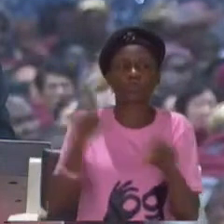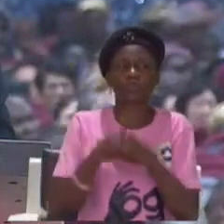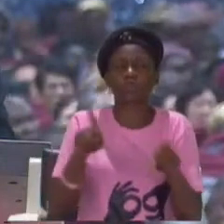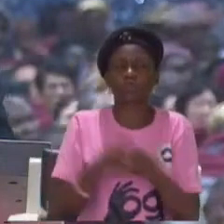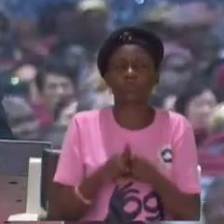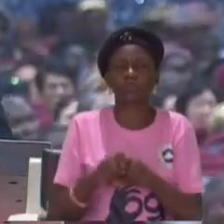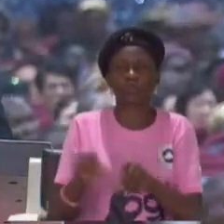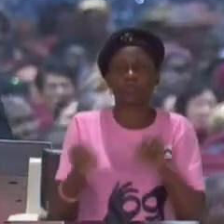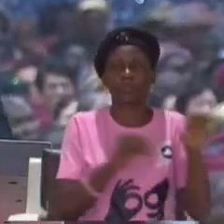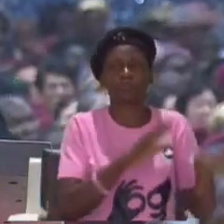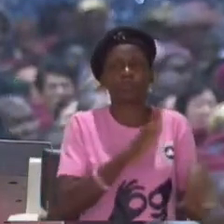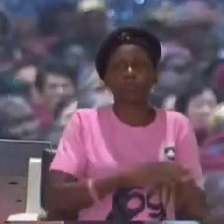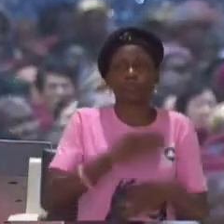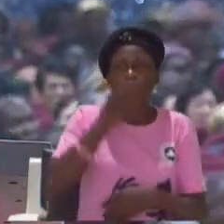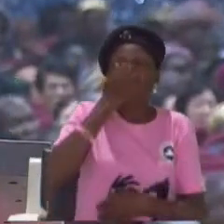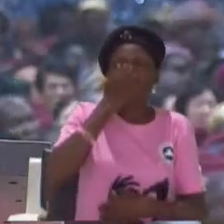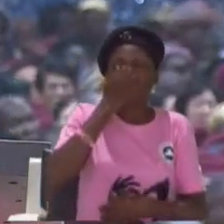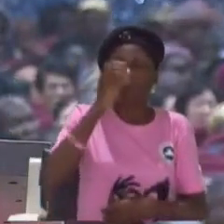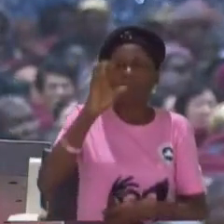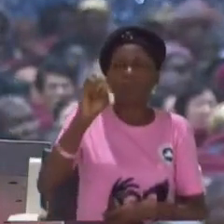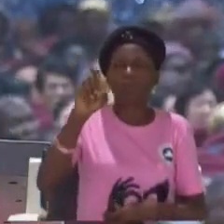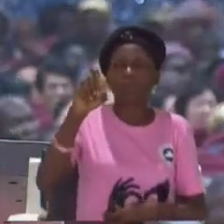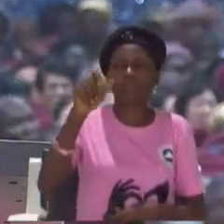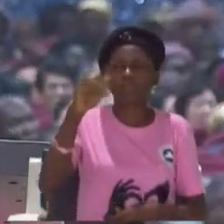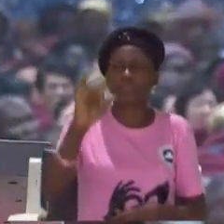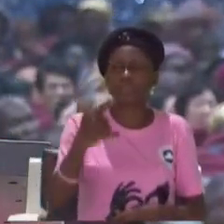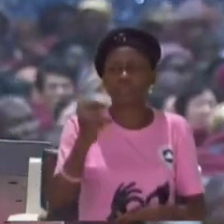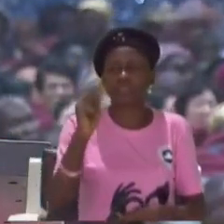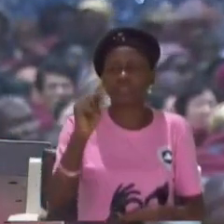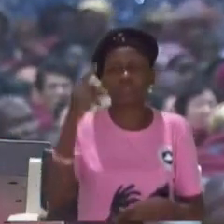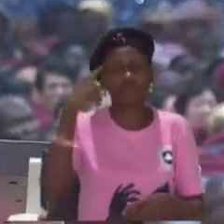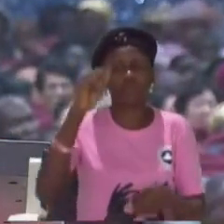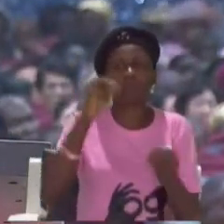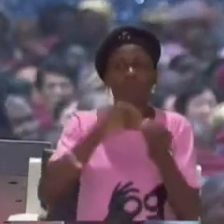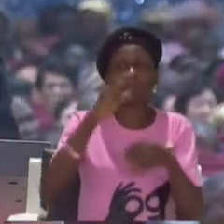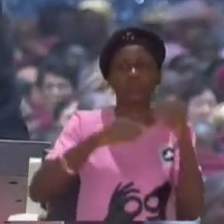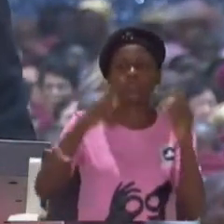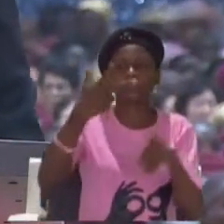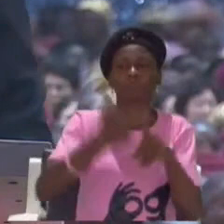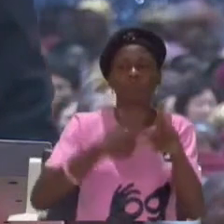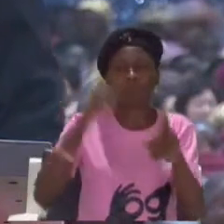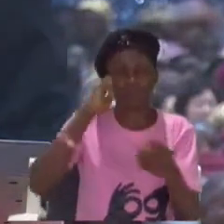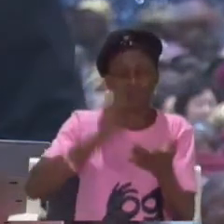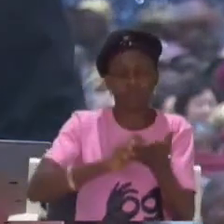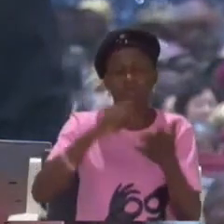on oxygen for over 3 months. They wrote a letter